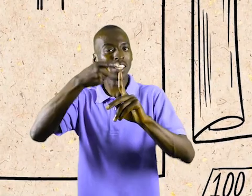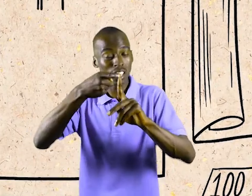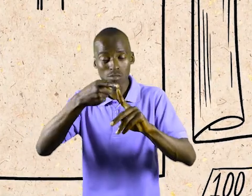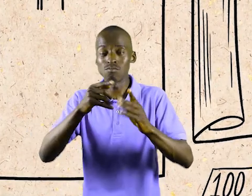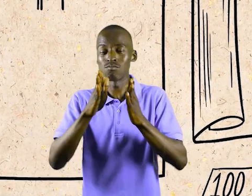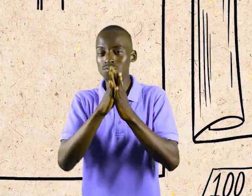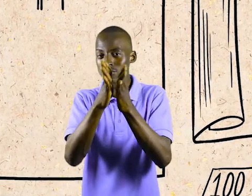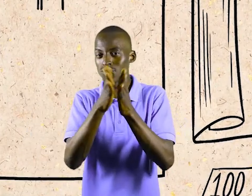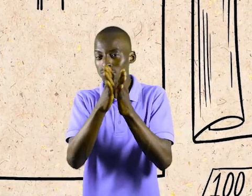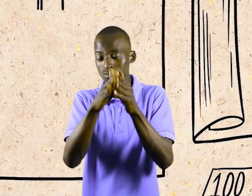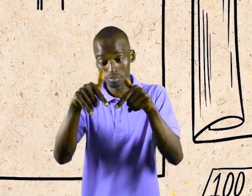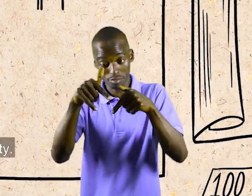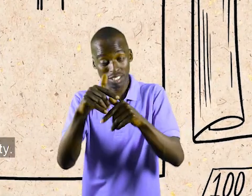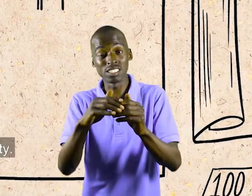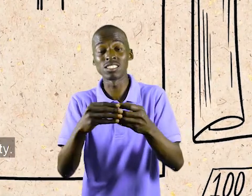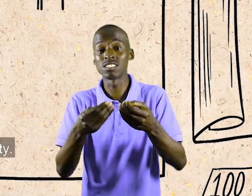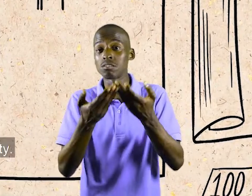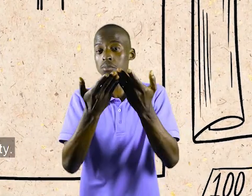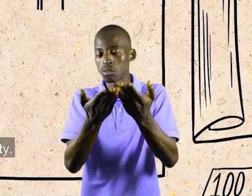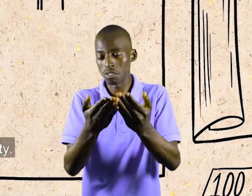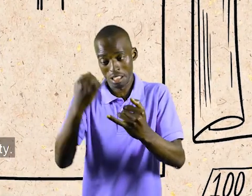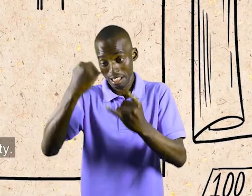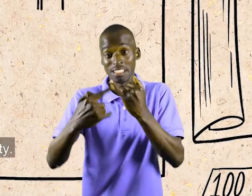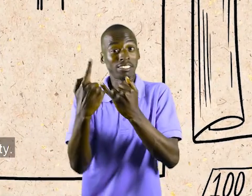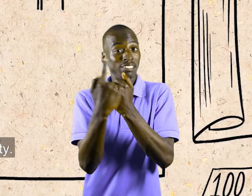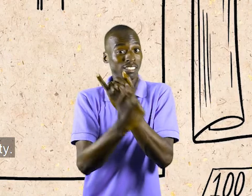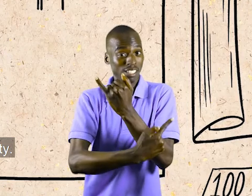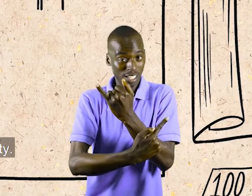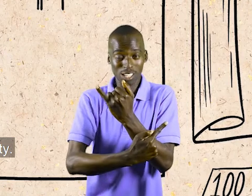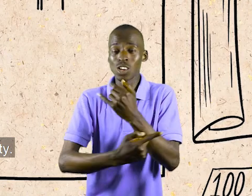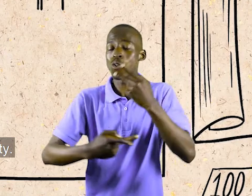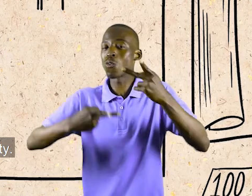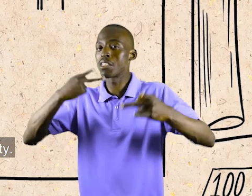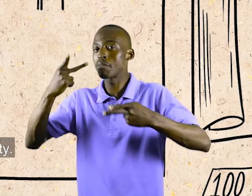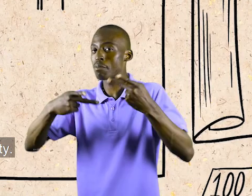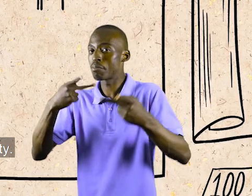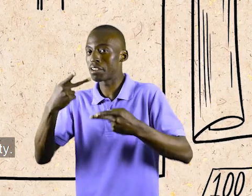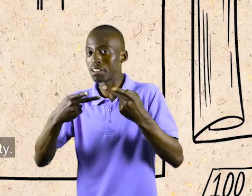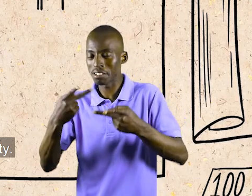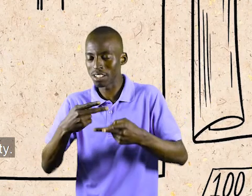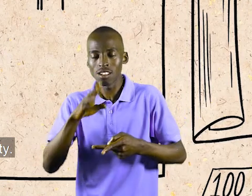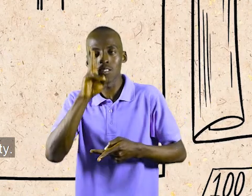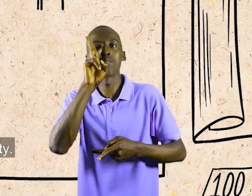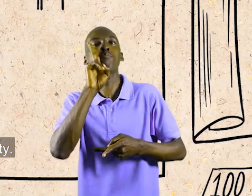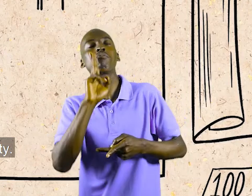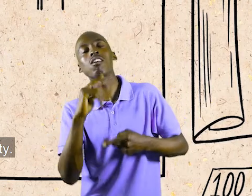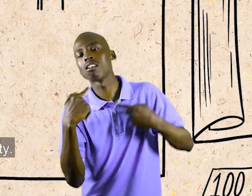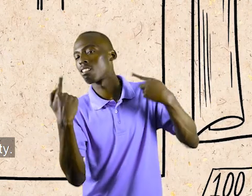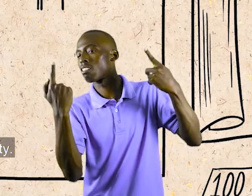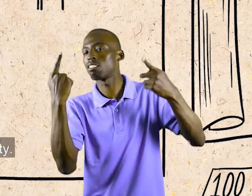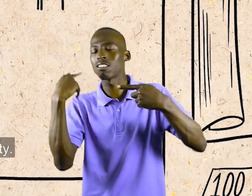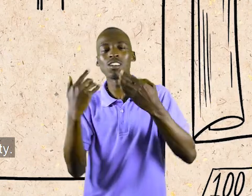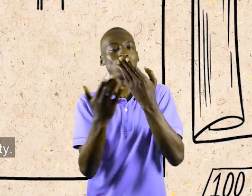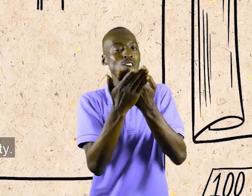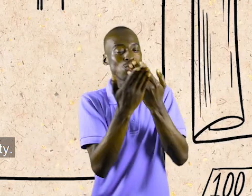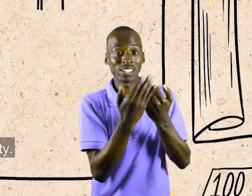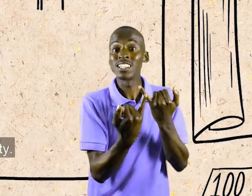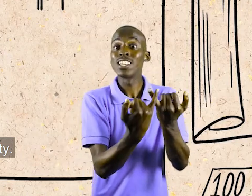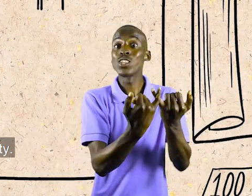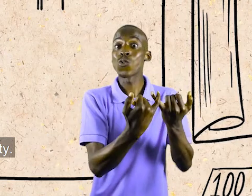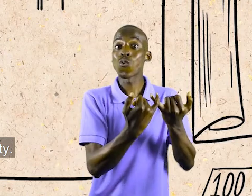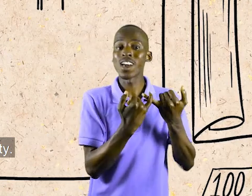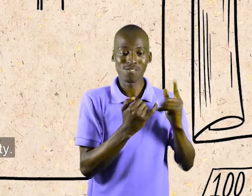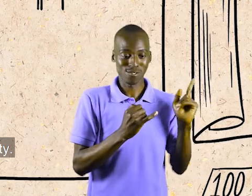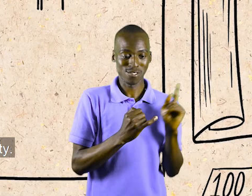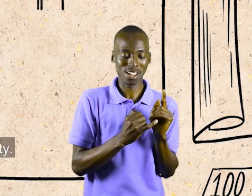his greatness and splendor. On the last day of the banquet feast, he's really drunk, and he demands that his wife, Queen Vashti,